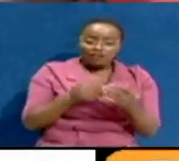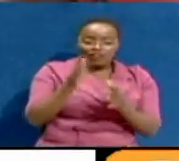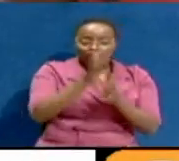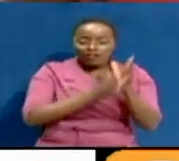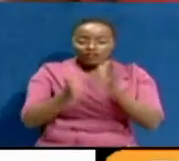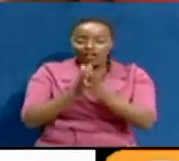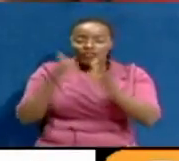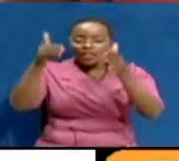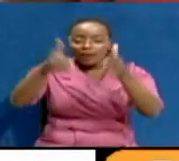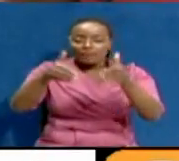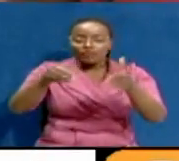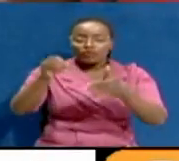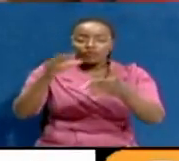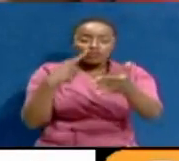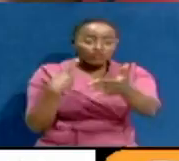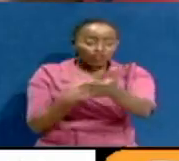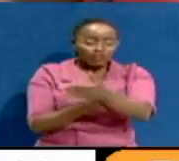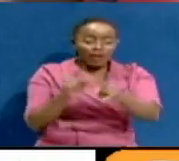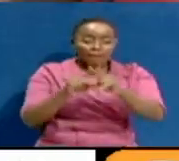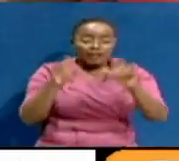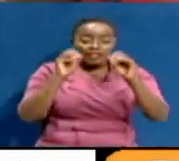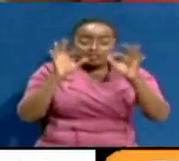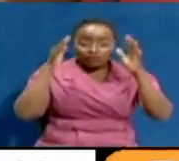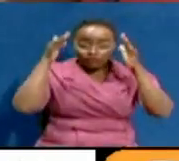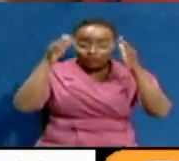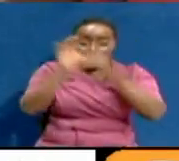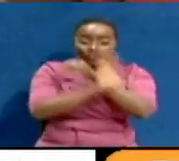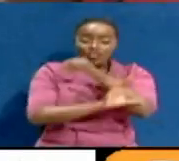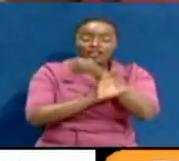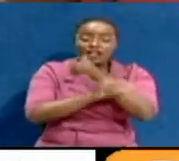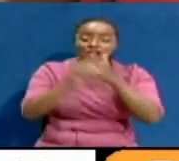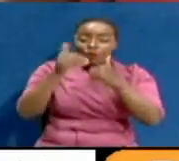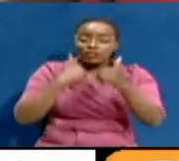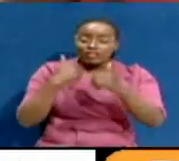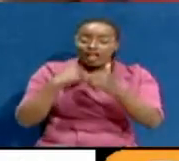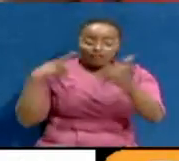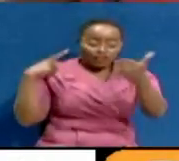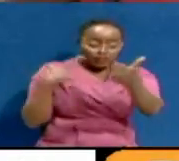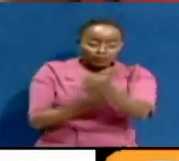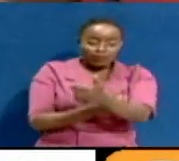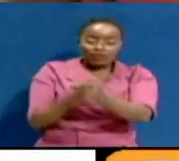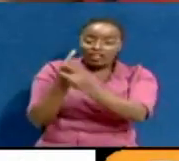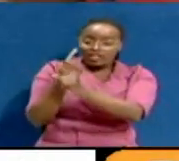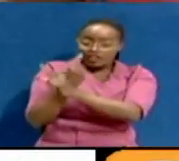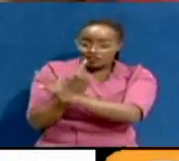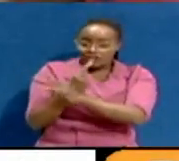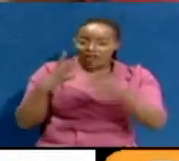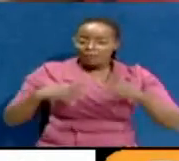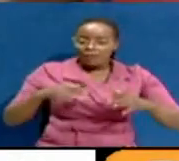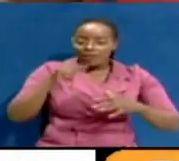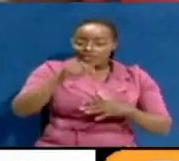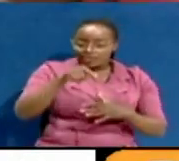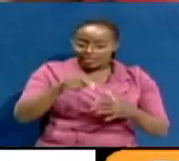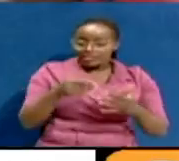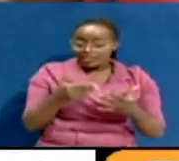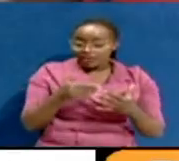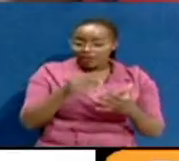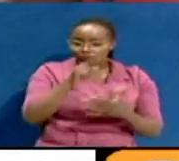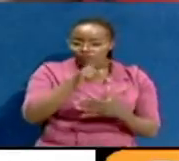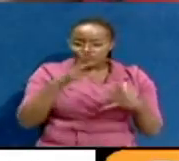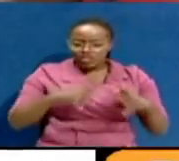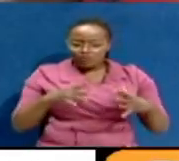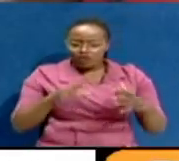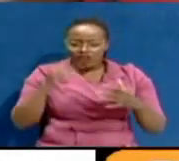and availability of the vaccine. But if you look at the countries that have managed to vaccinate a significant proportion of their population, and I guess the